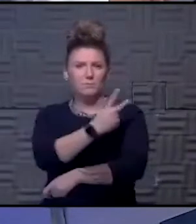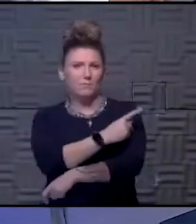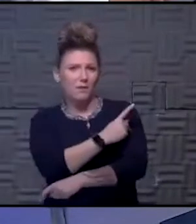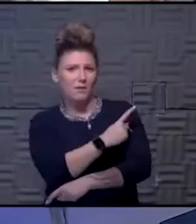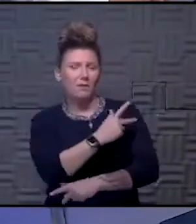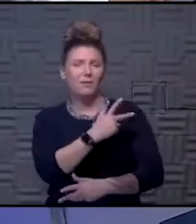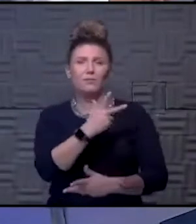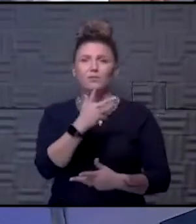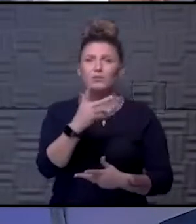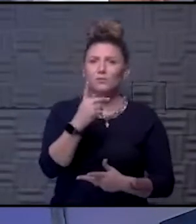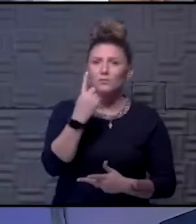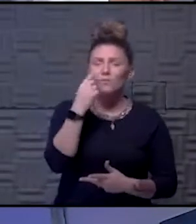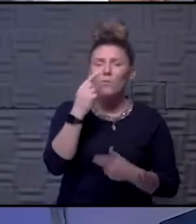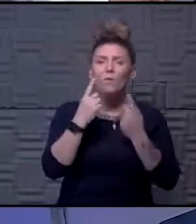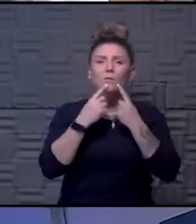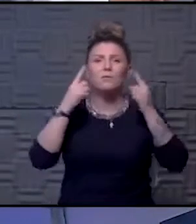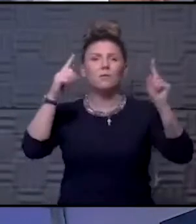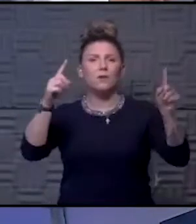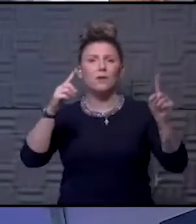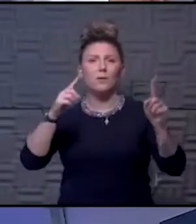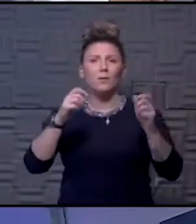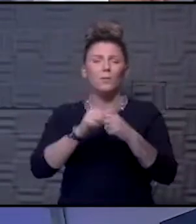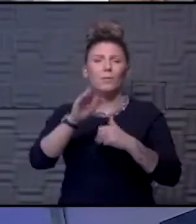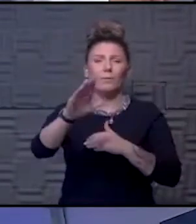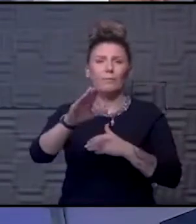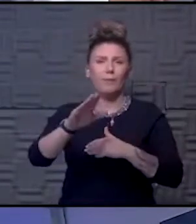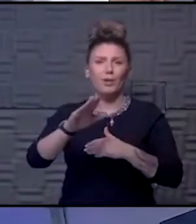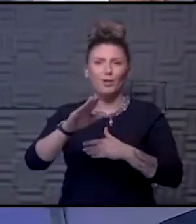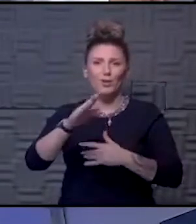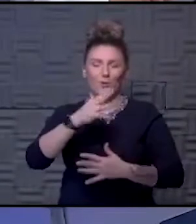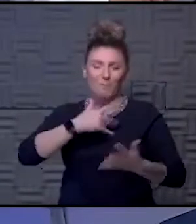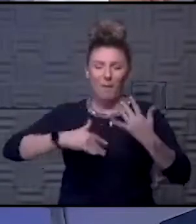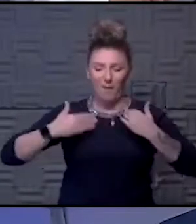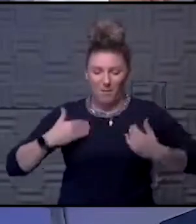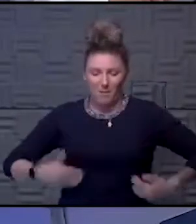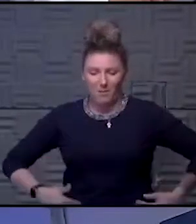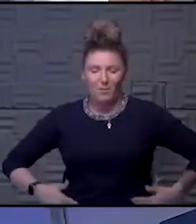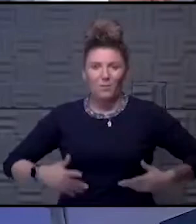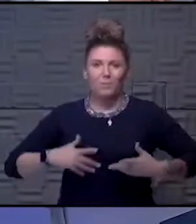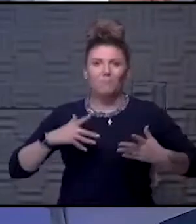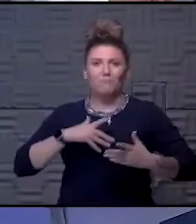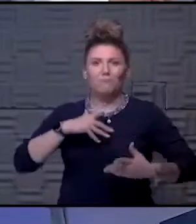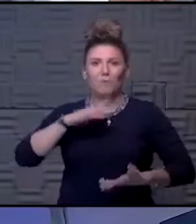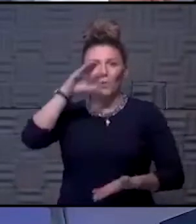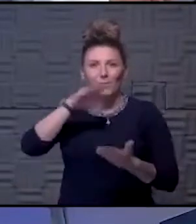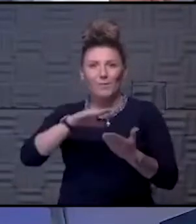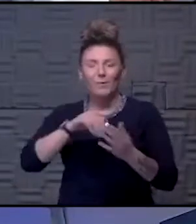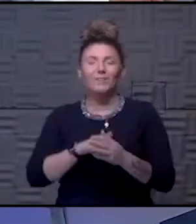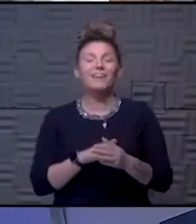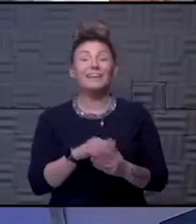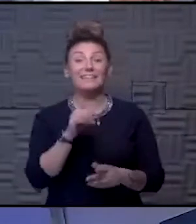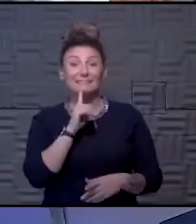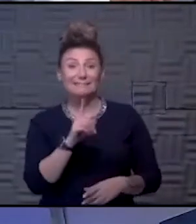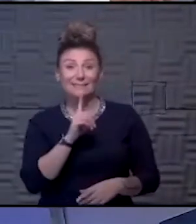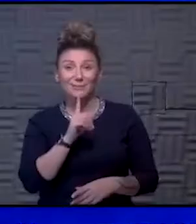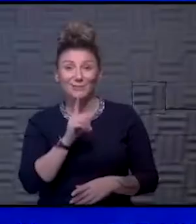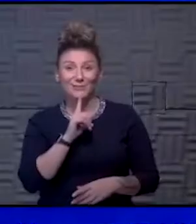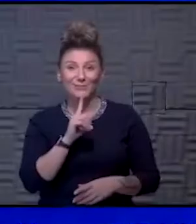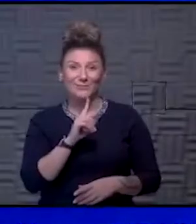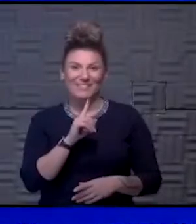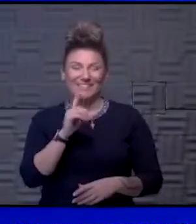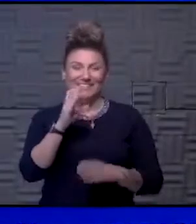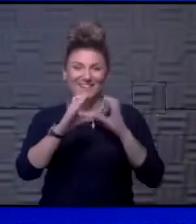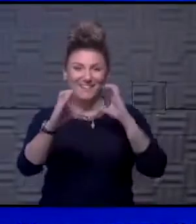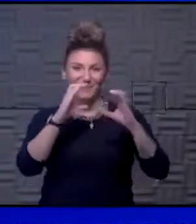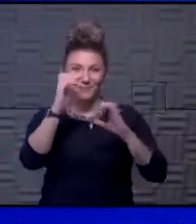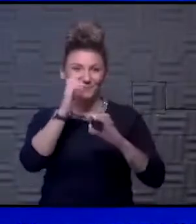effectiveness for immune-suppressed patients? Yeah, that's a great So I question. actually had this conversation Yeah. yesterday with a couple members